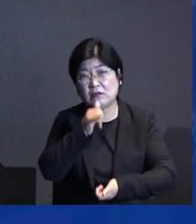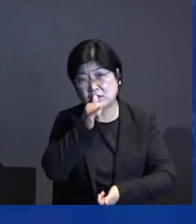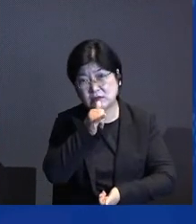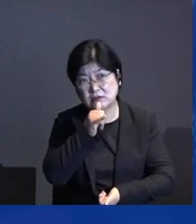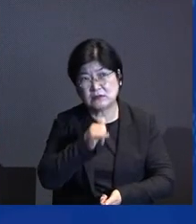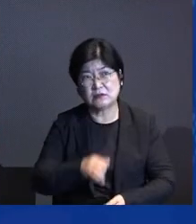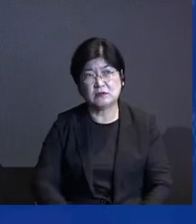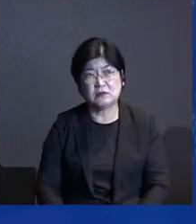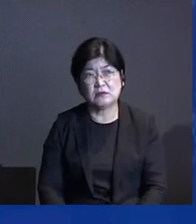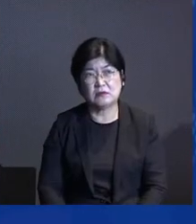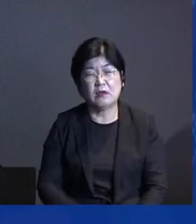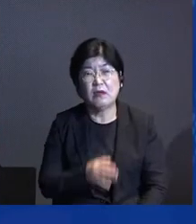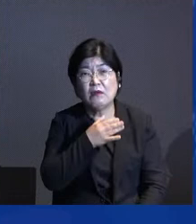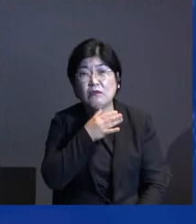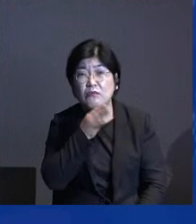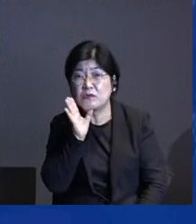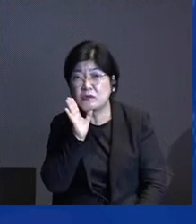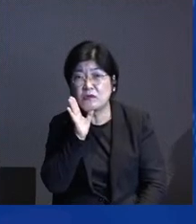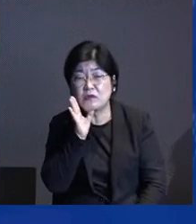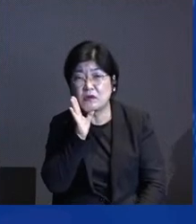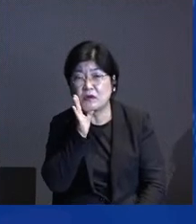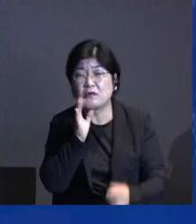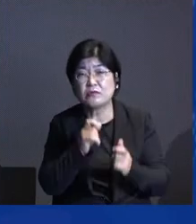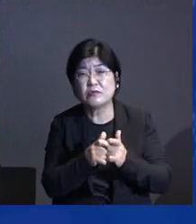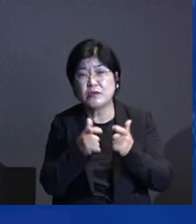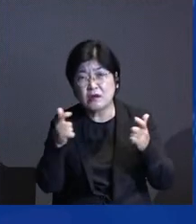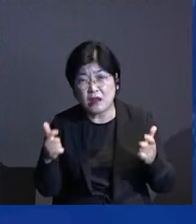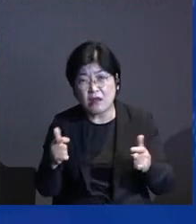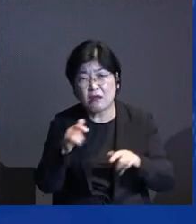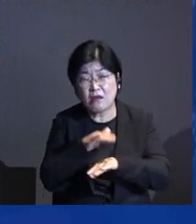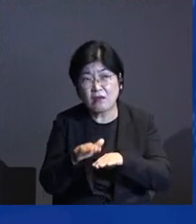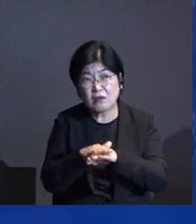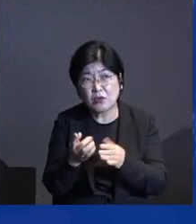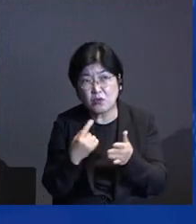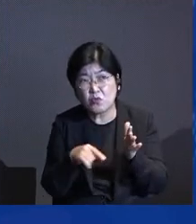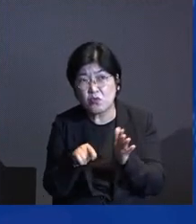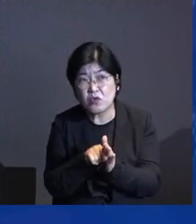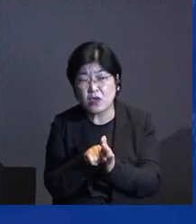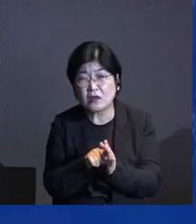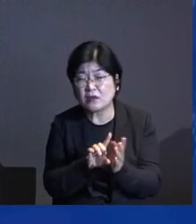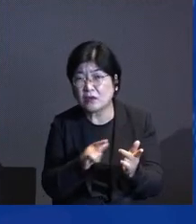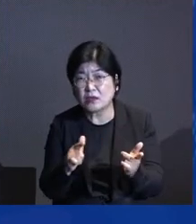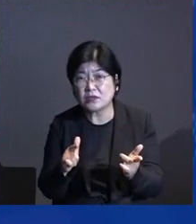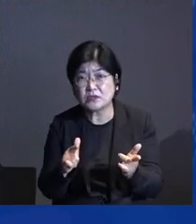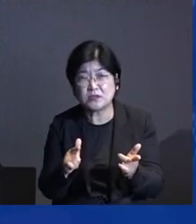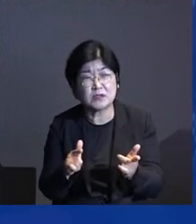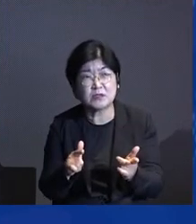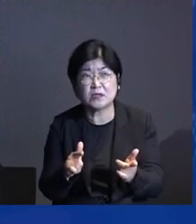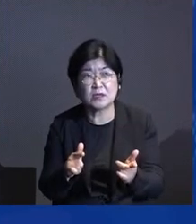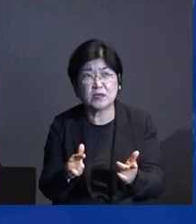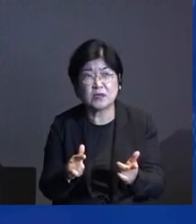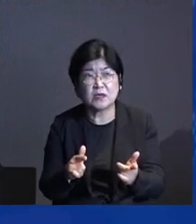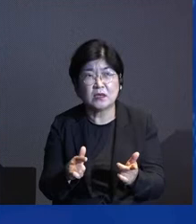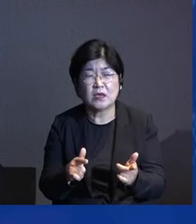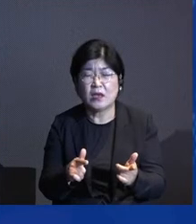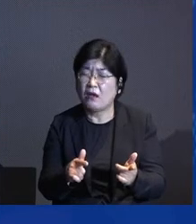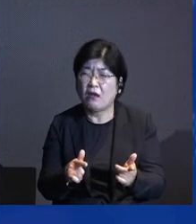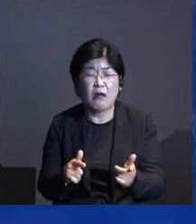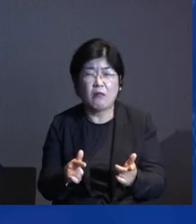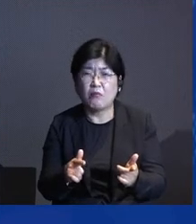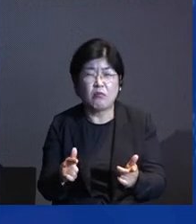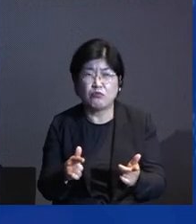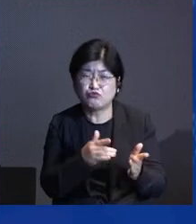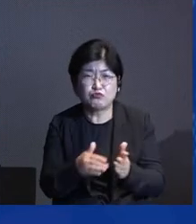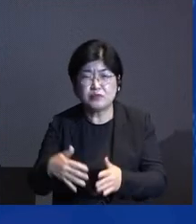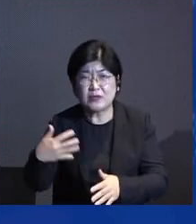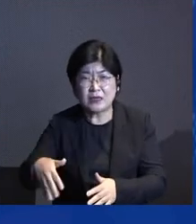getting rich, and we will have some challenges to meet the increasing care needs. And as a result, we will need a model that